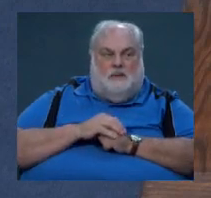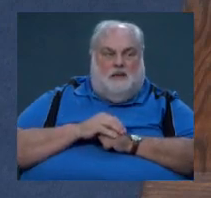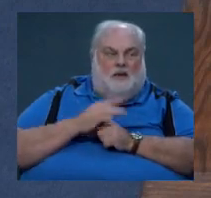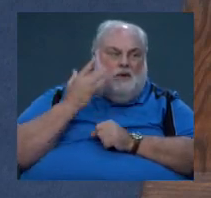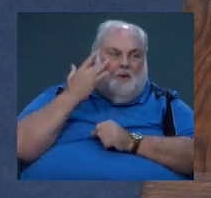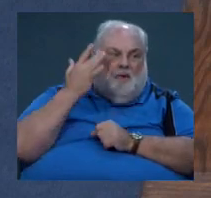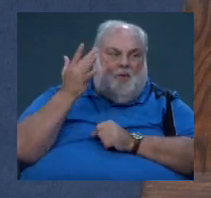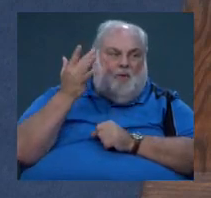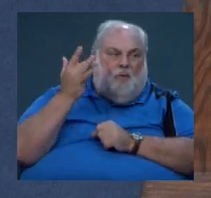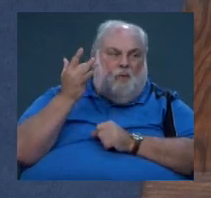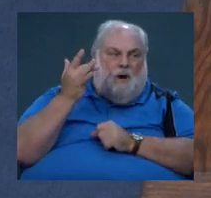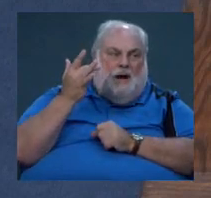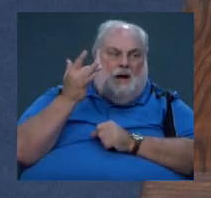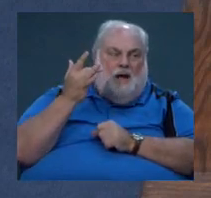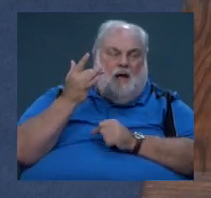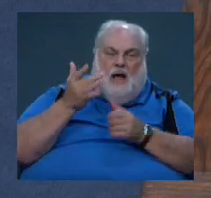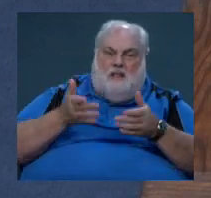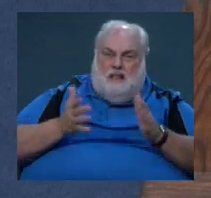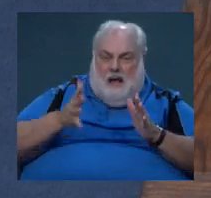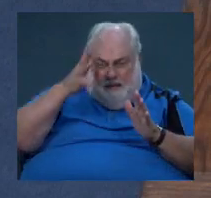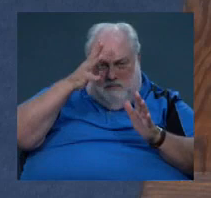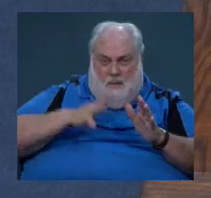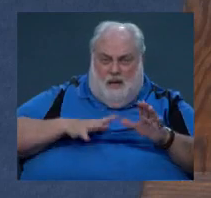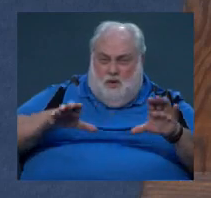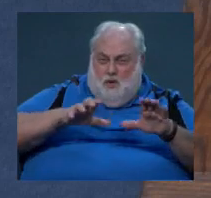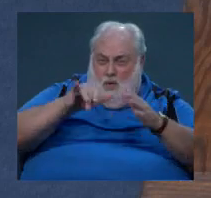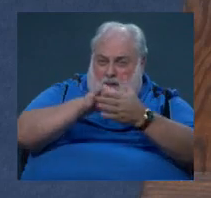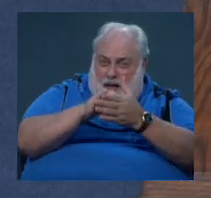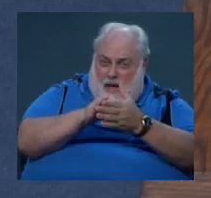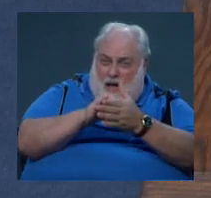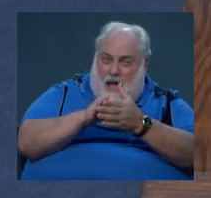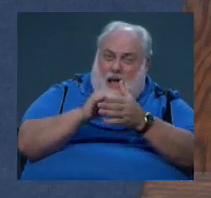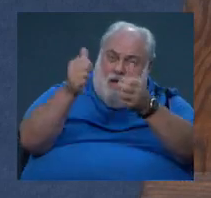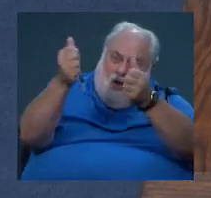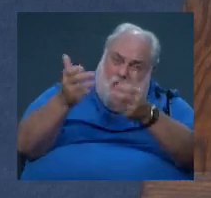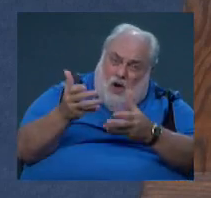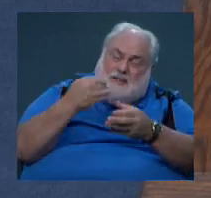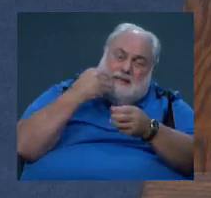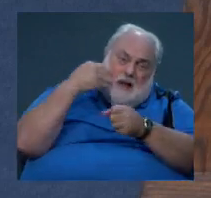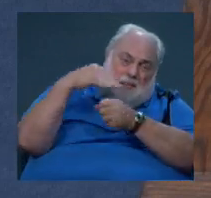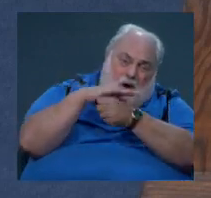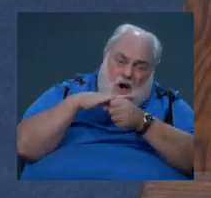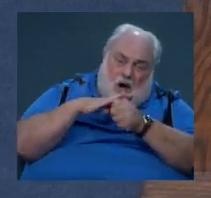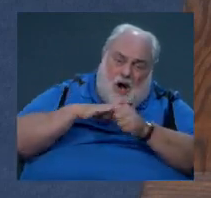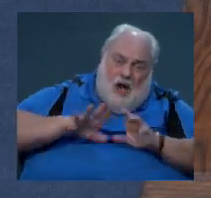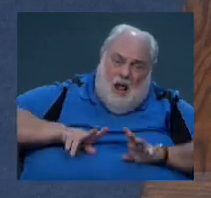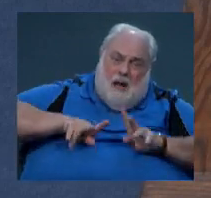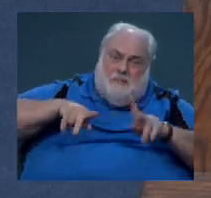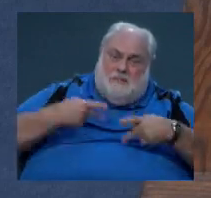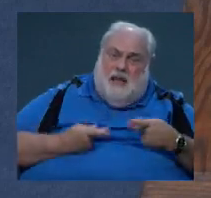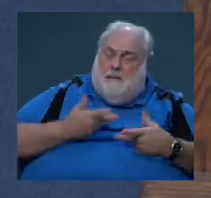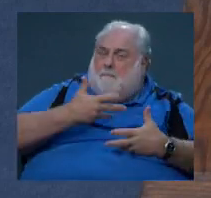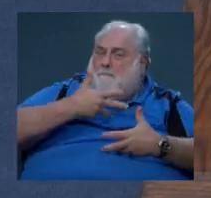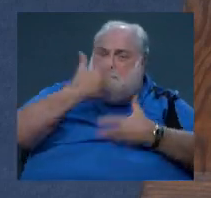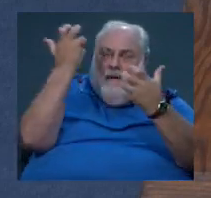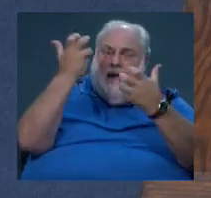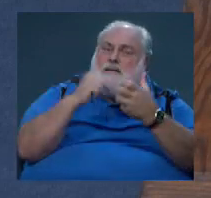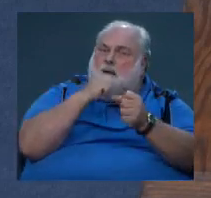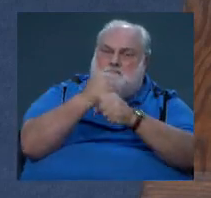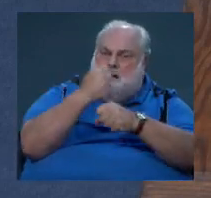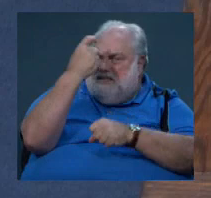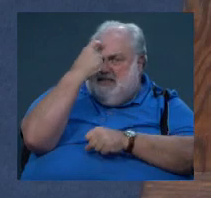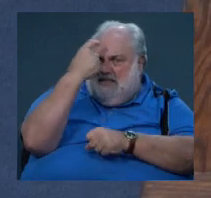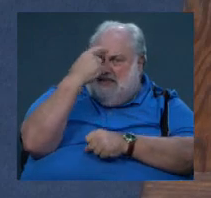Why would you afford a man to do that to make the rest of the neighborhood all upset and mad? It doesn't even make any